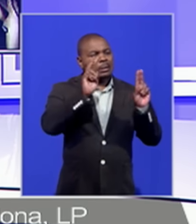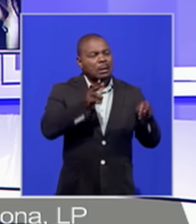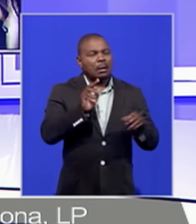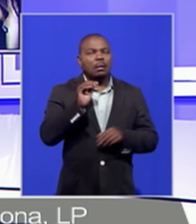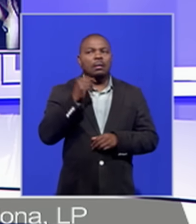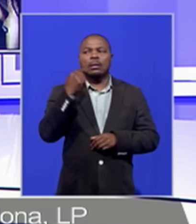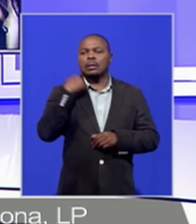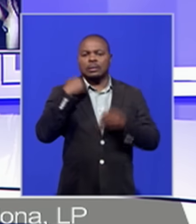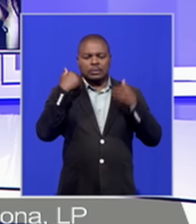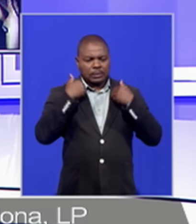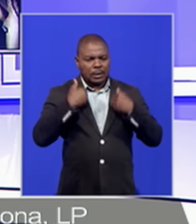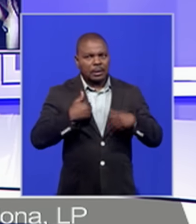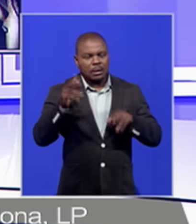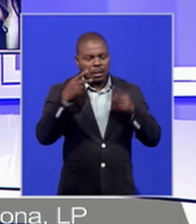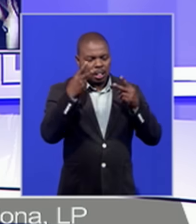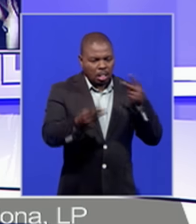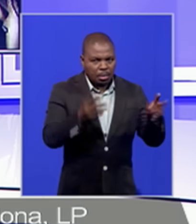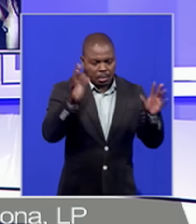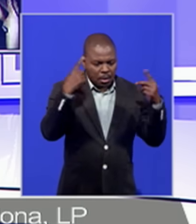di hweditšwe mesong ya Lamorena.